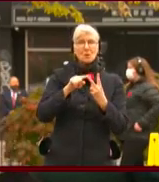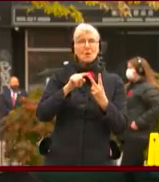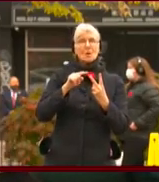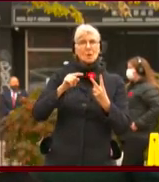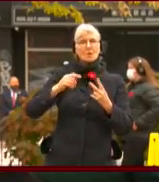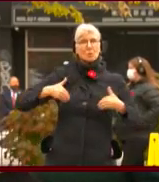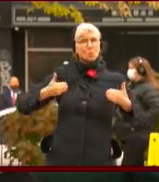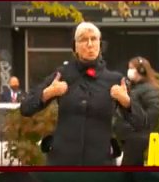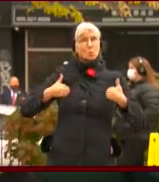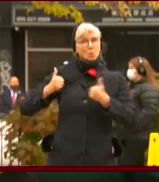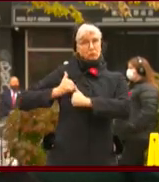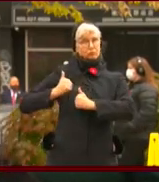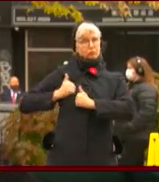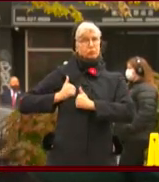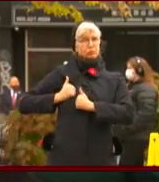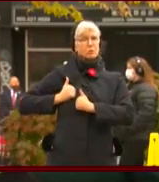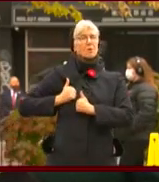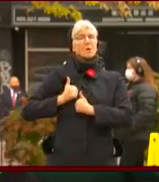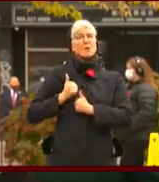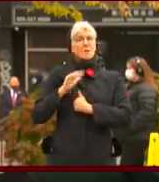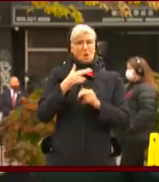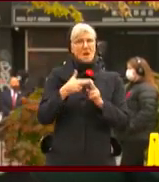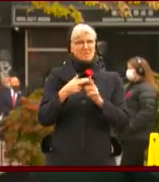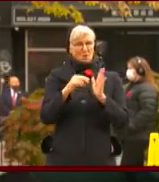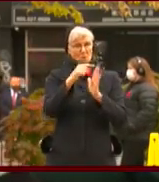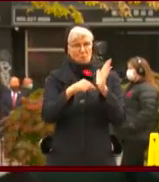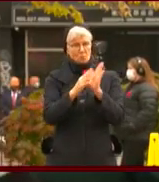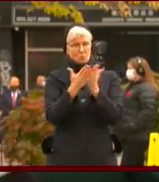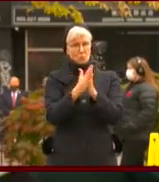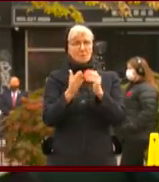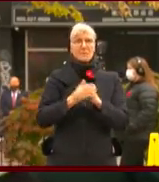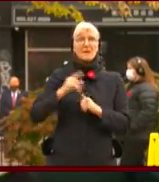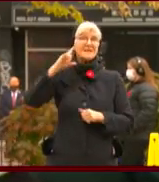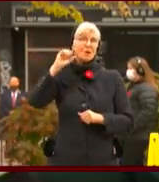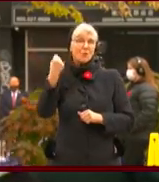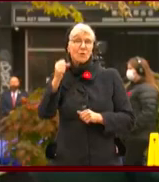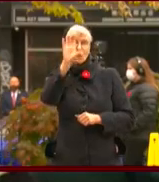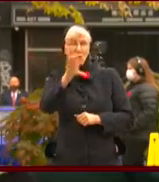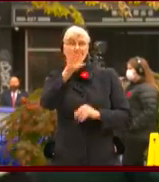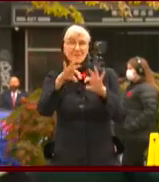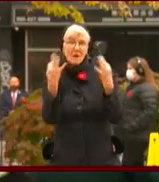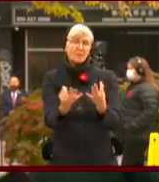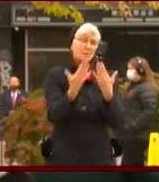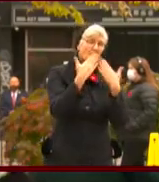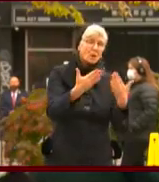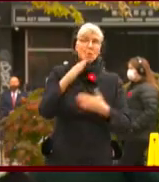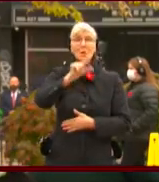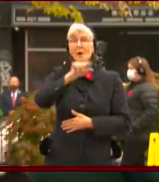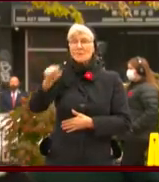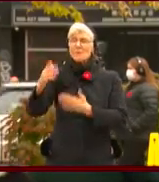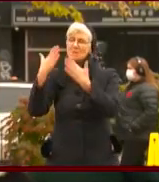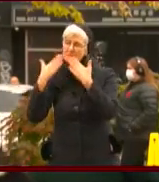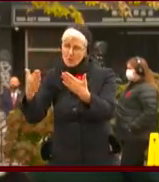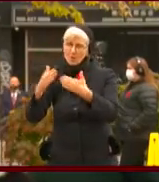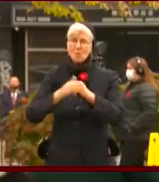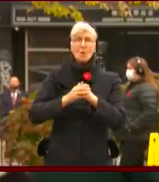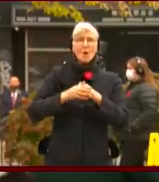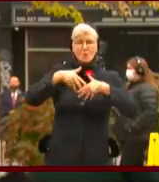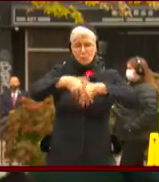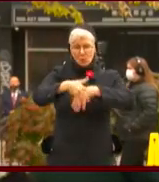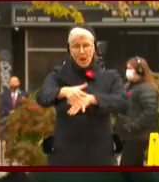acknowledged in the program. Thank you to our Silver Cross families, members of the government, all parade